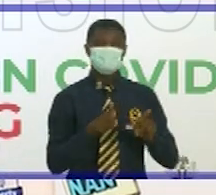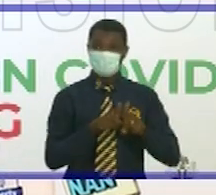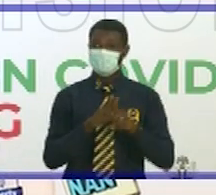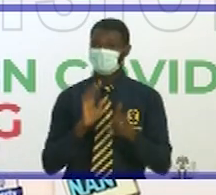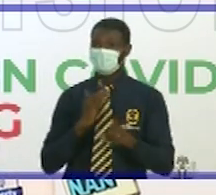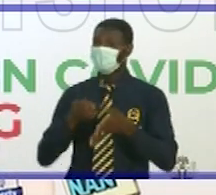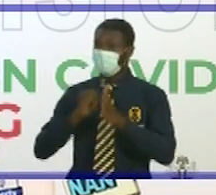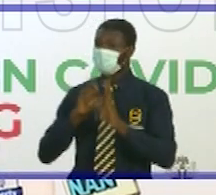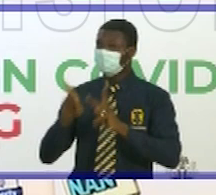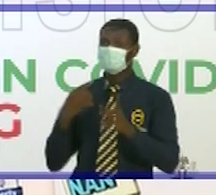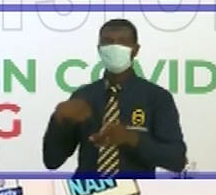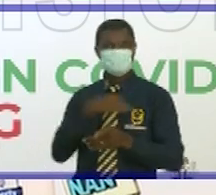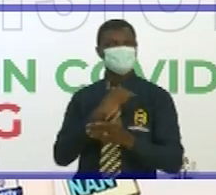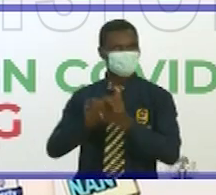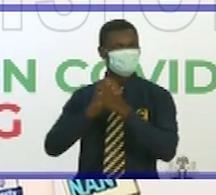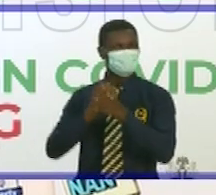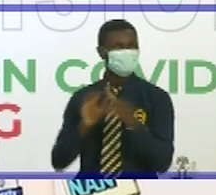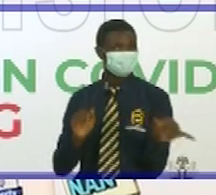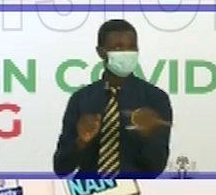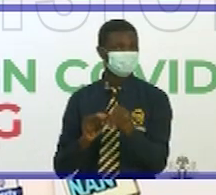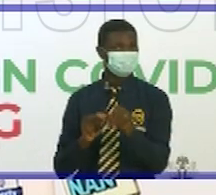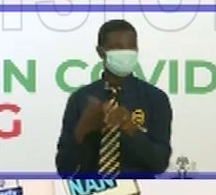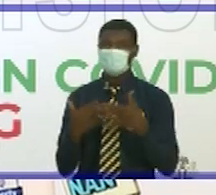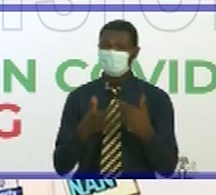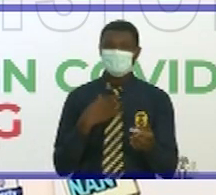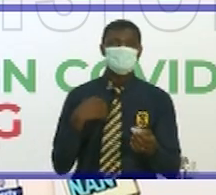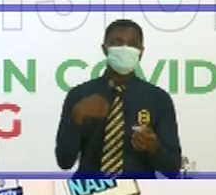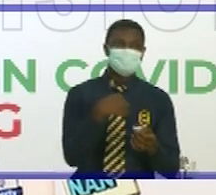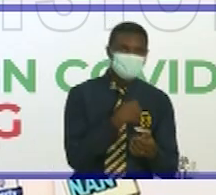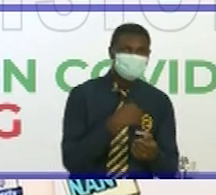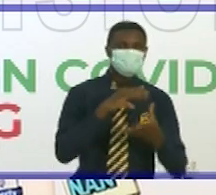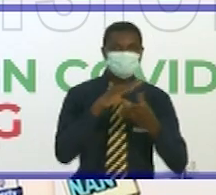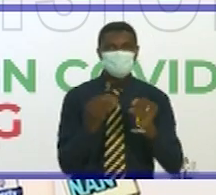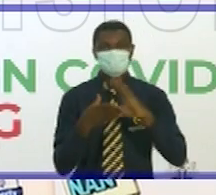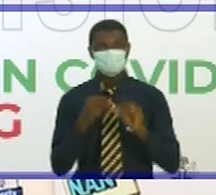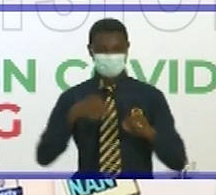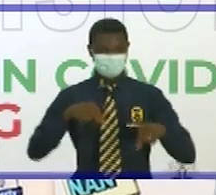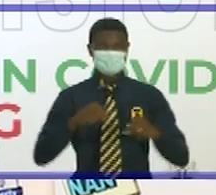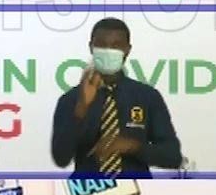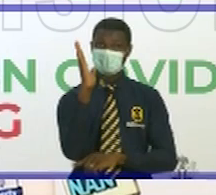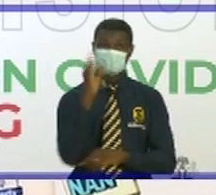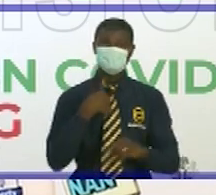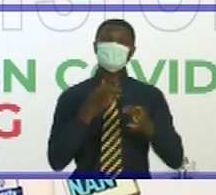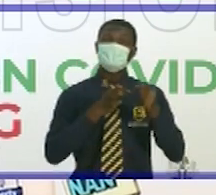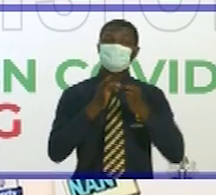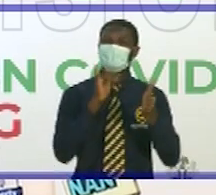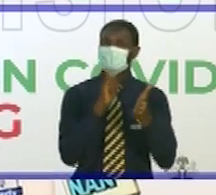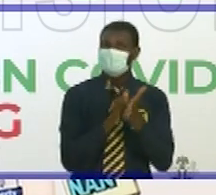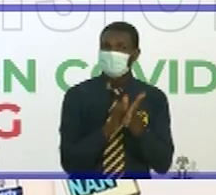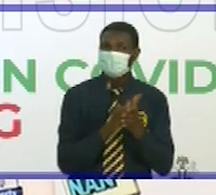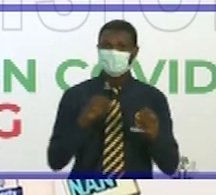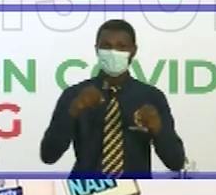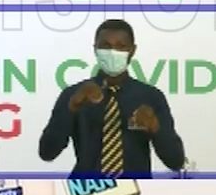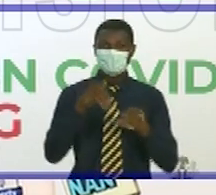people here. In my statement this afternoon, I did mention the fact that in our